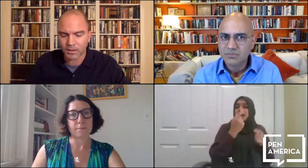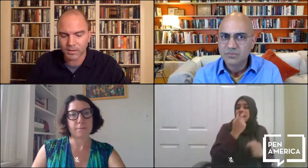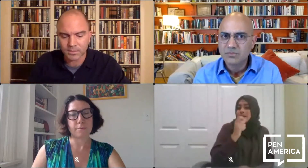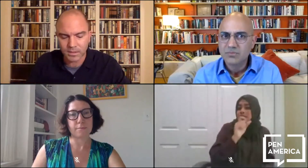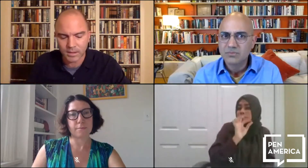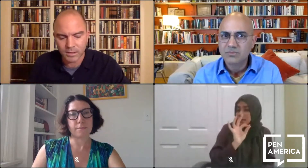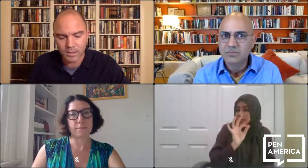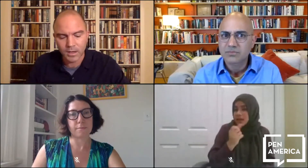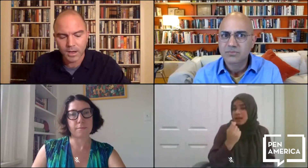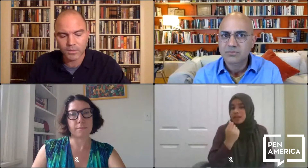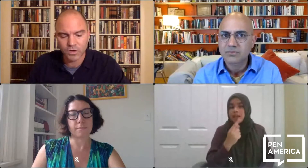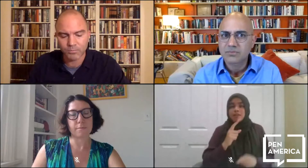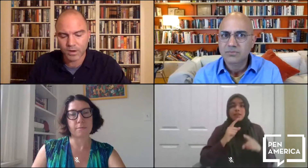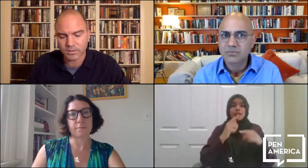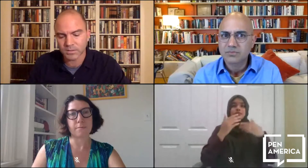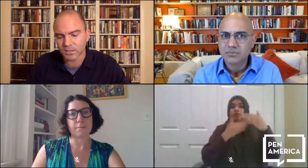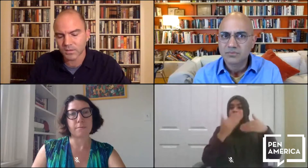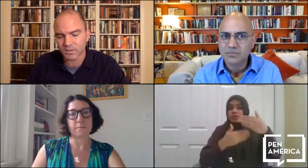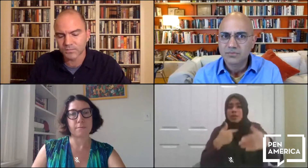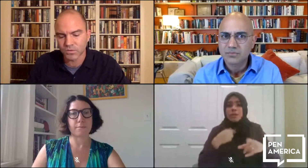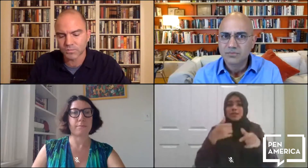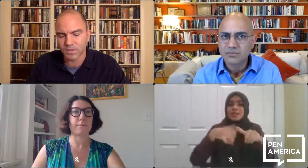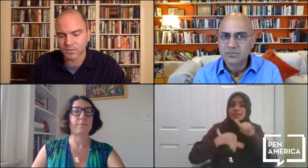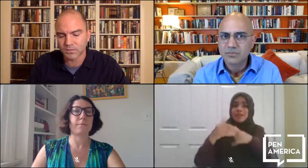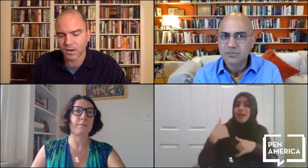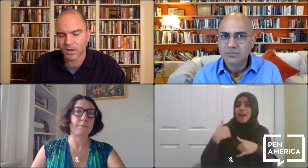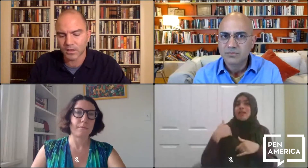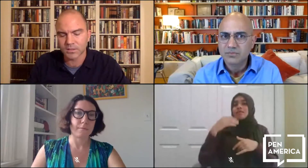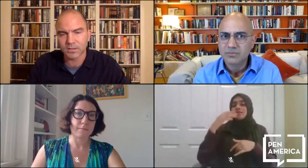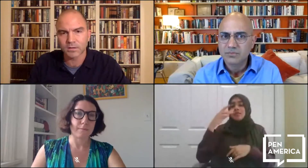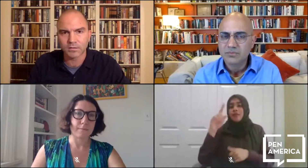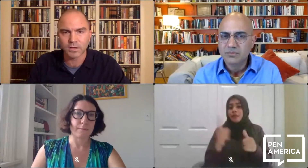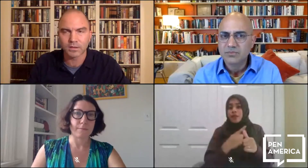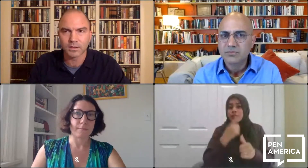can get elected. And the Trump presidency has forced me to